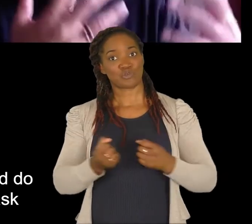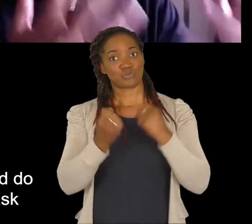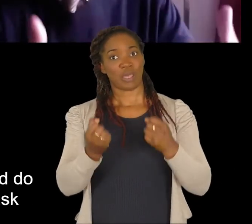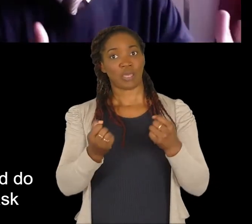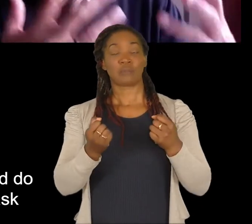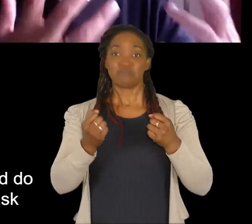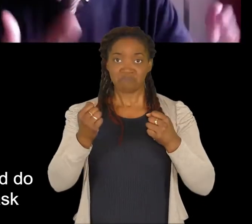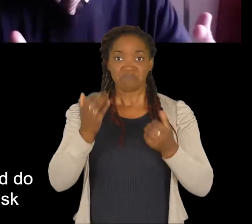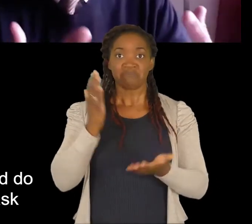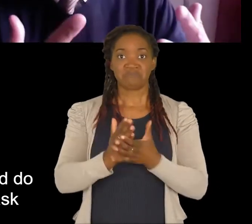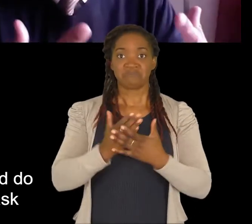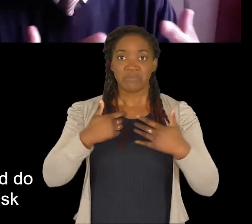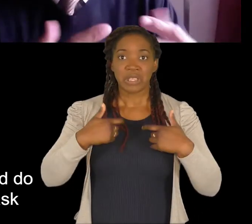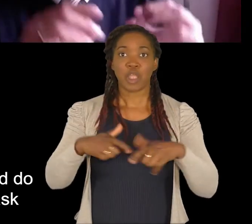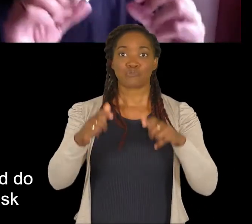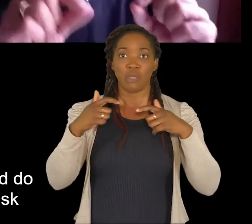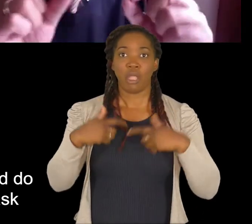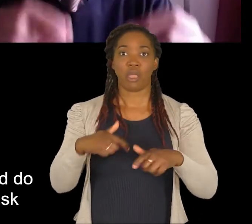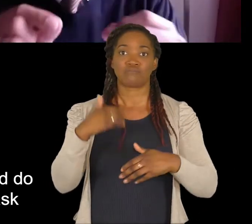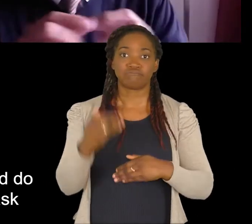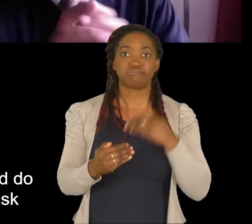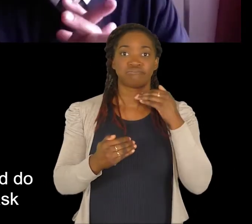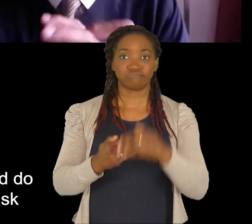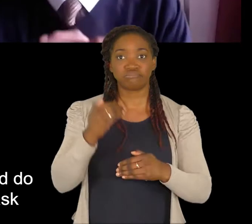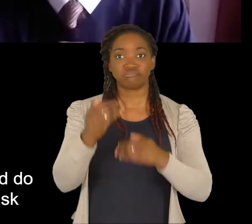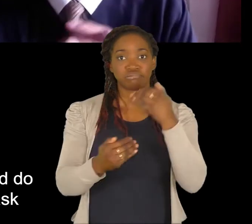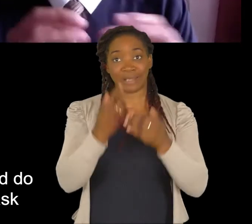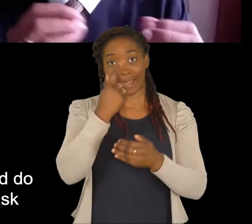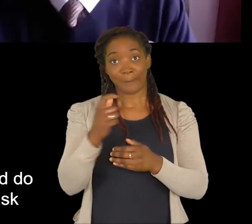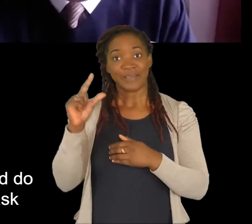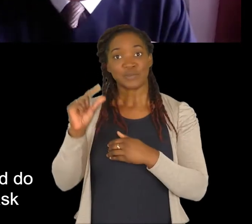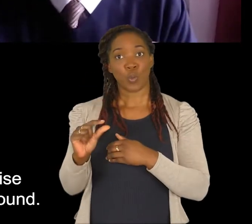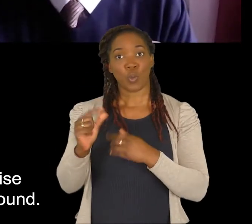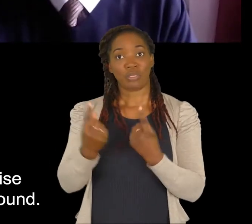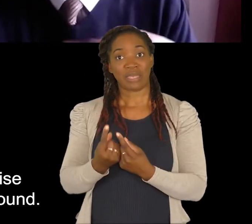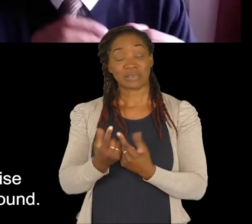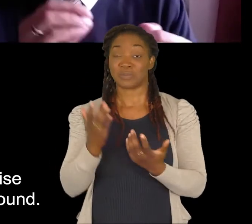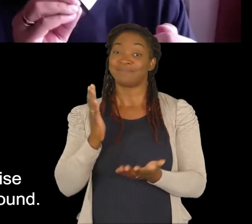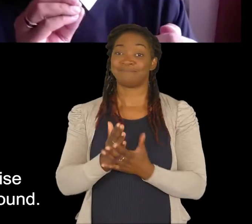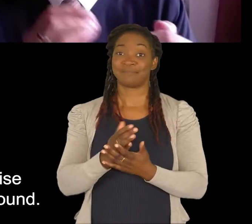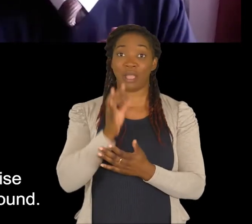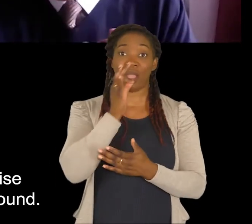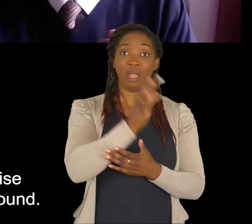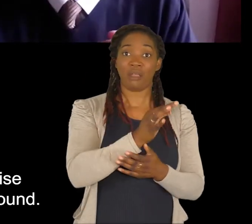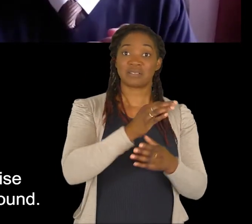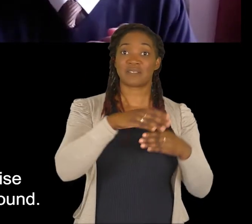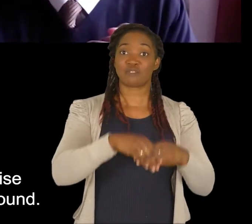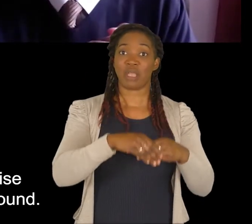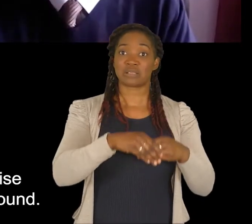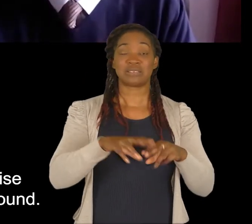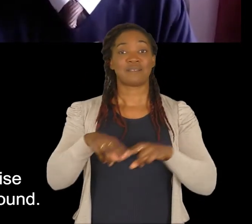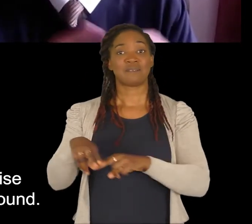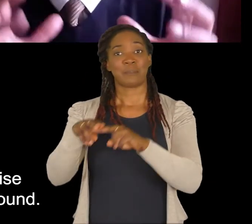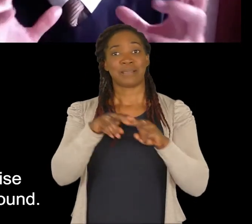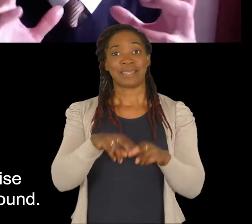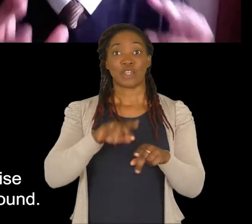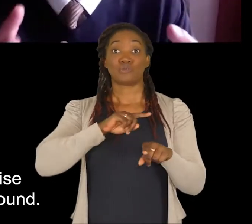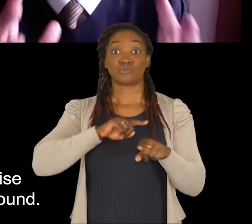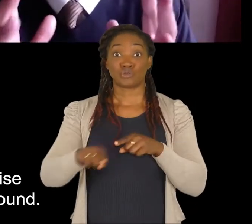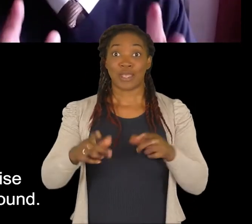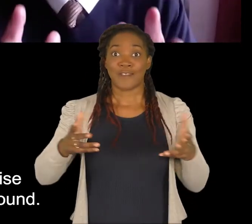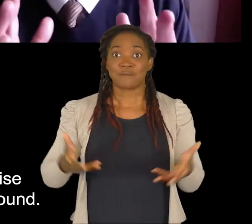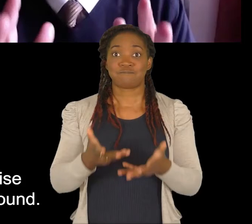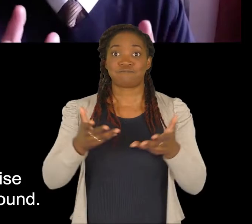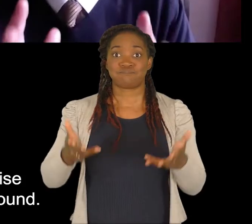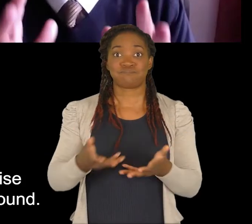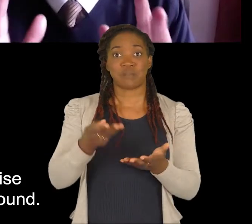to continue to go on and do what I do, right? So it can be the small things, but ask your friends, ask your family, okay, and